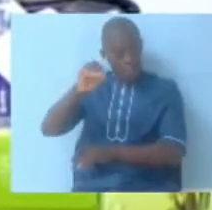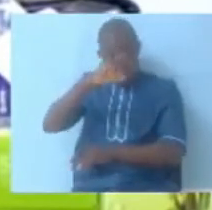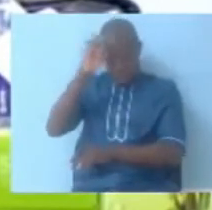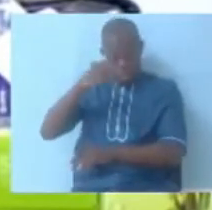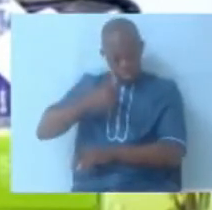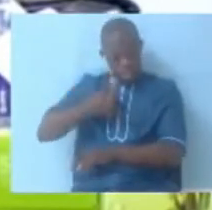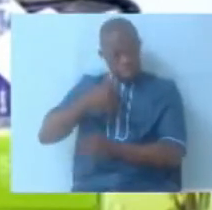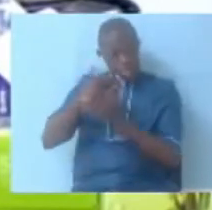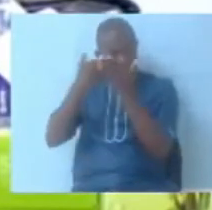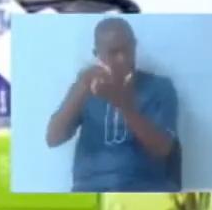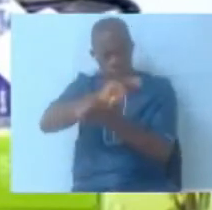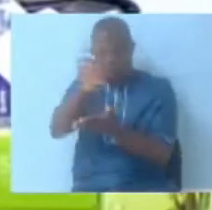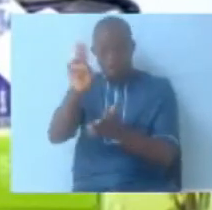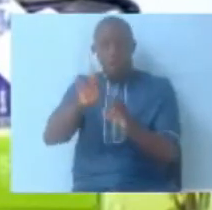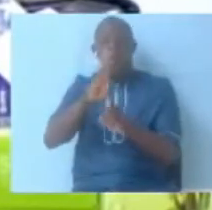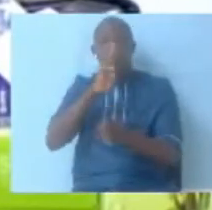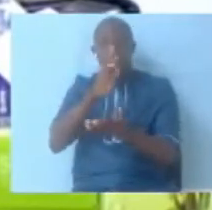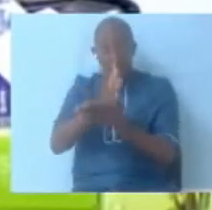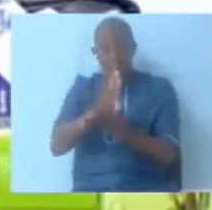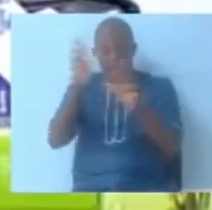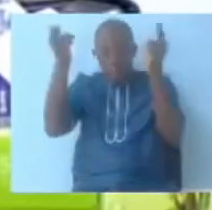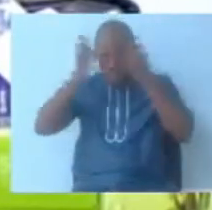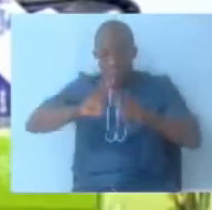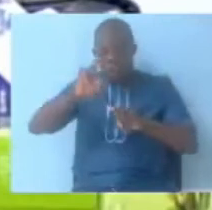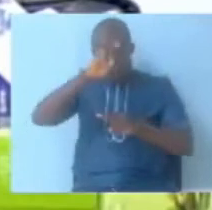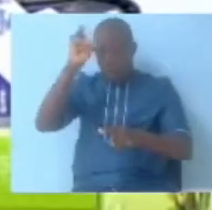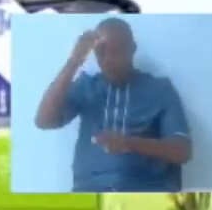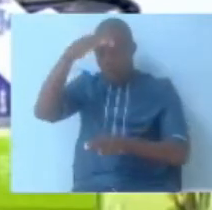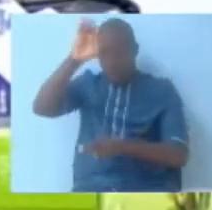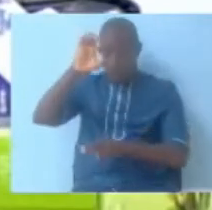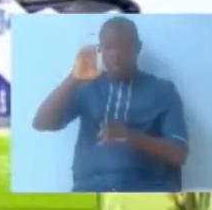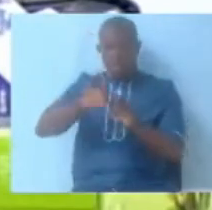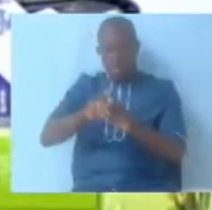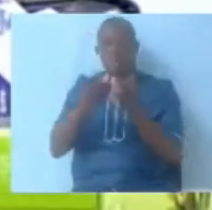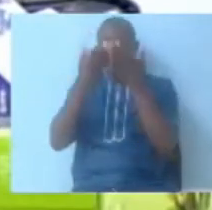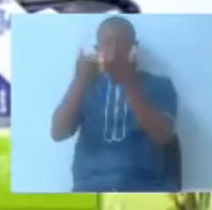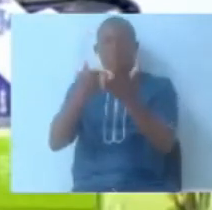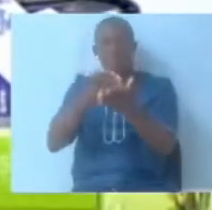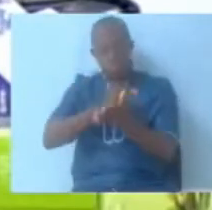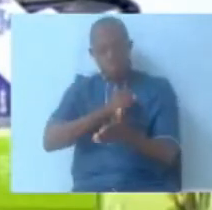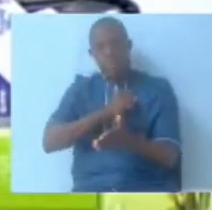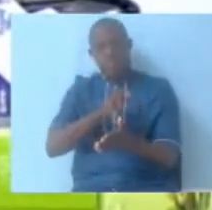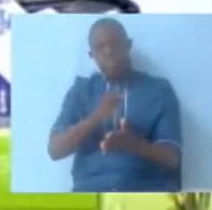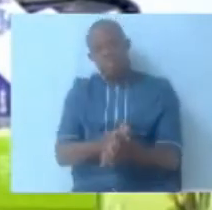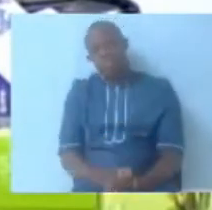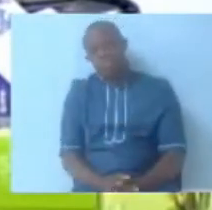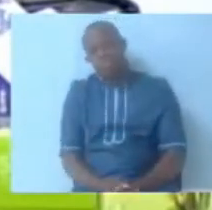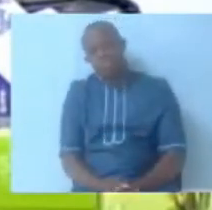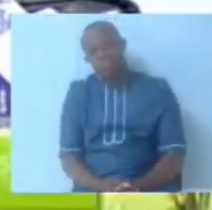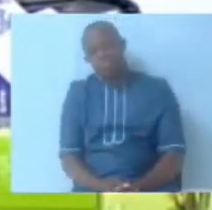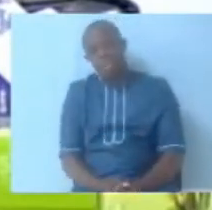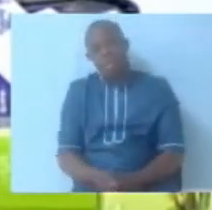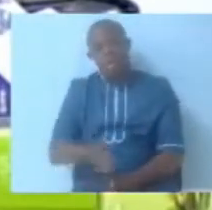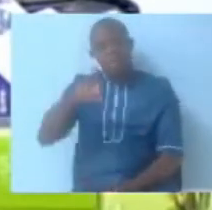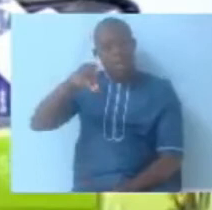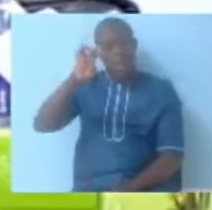ko la Judicial Service Commission wolem kitindir bundala kafu sembe mabati bunda bañi wolle ndata do ko la. PMO has